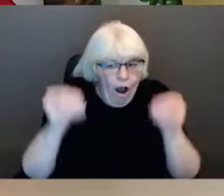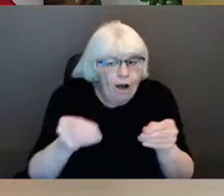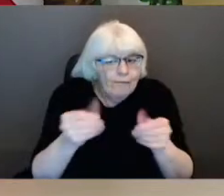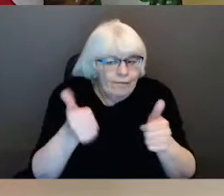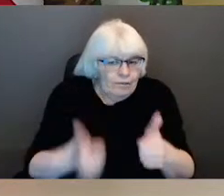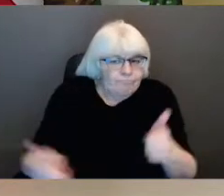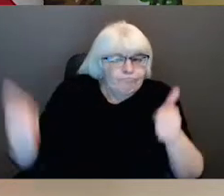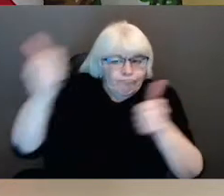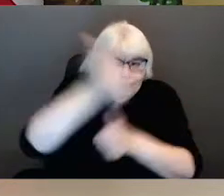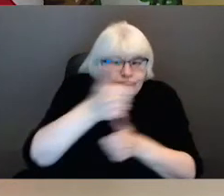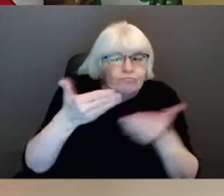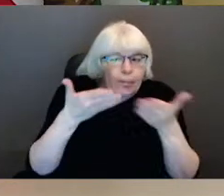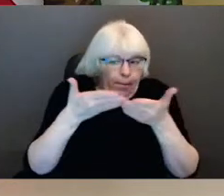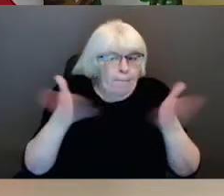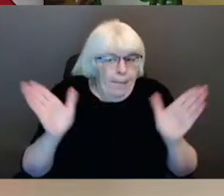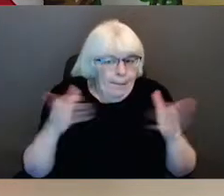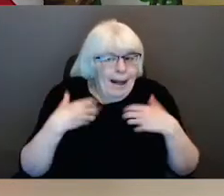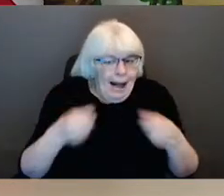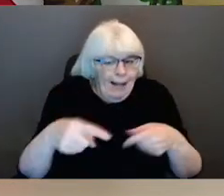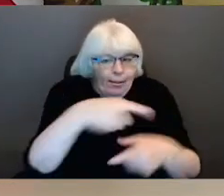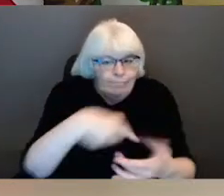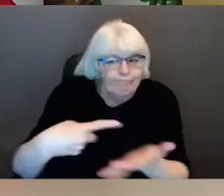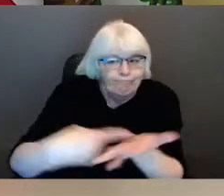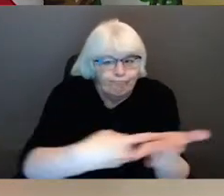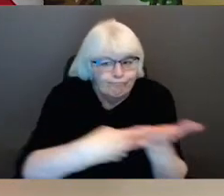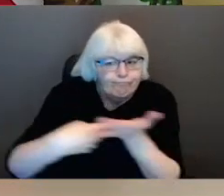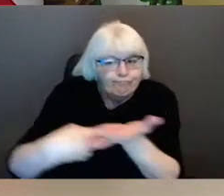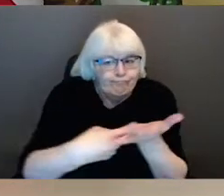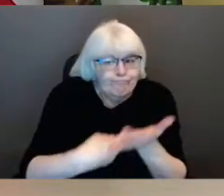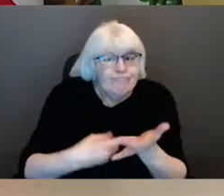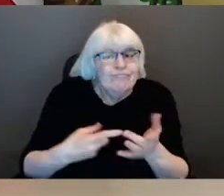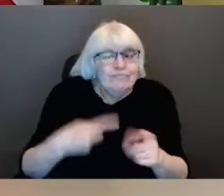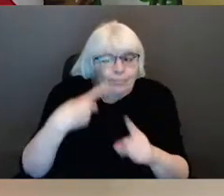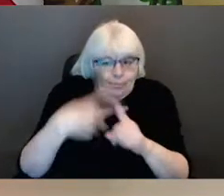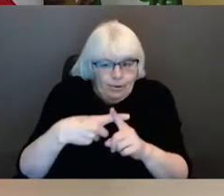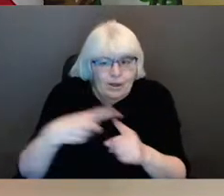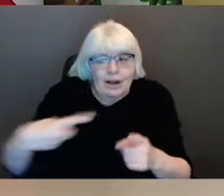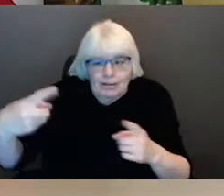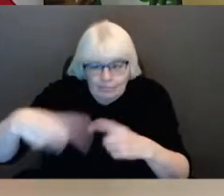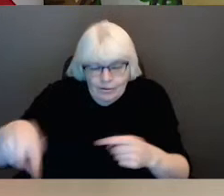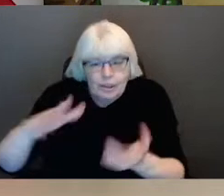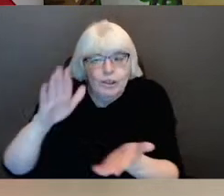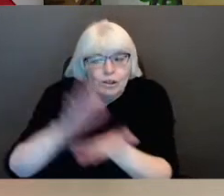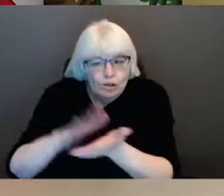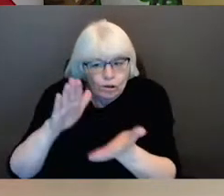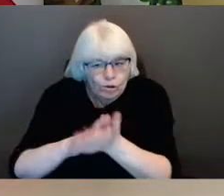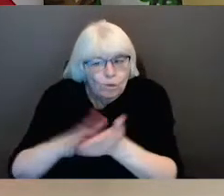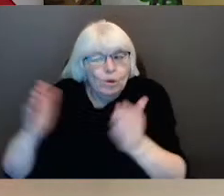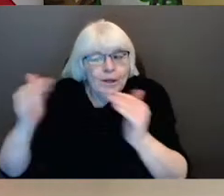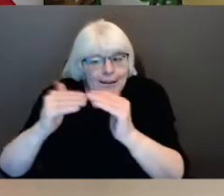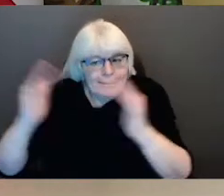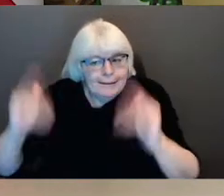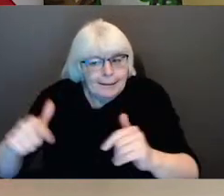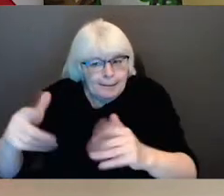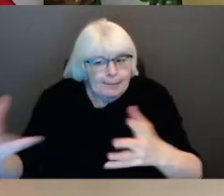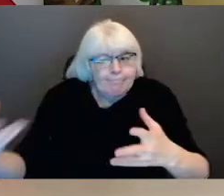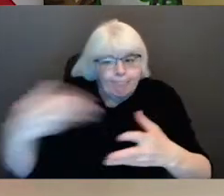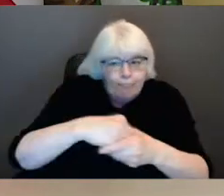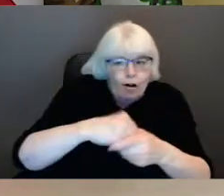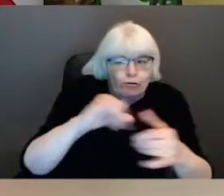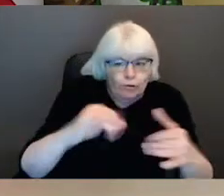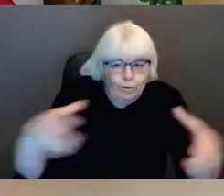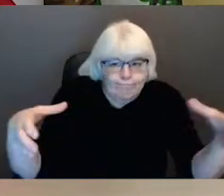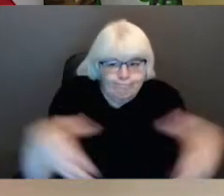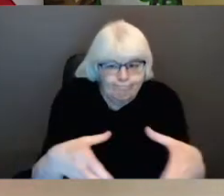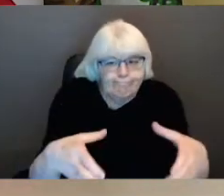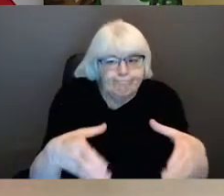group working with the Public Schools branch, for instance, and those in the school system, where there'll be risk